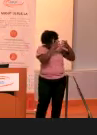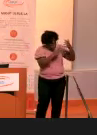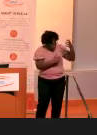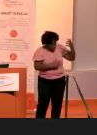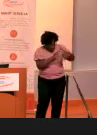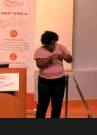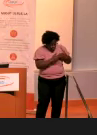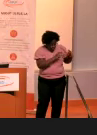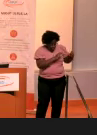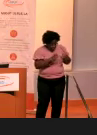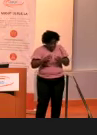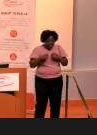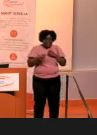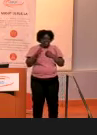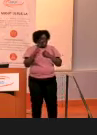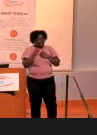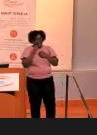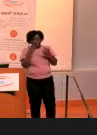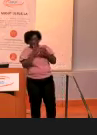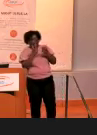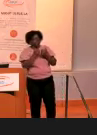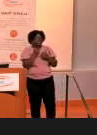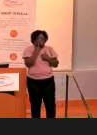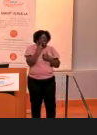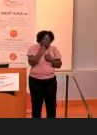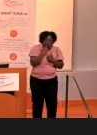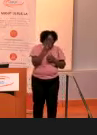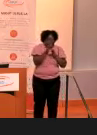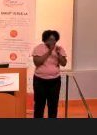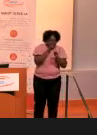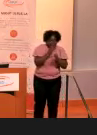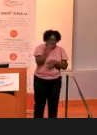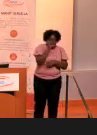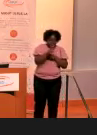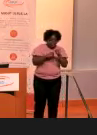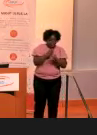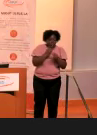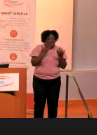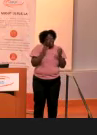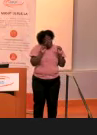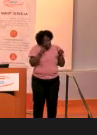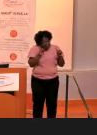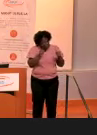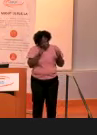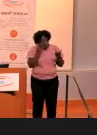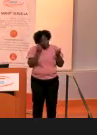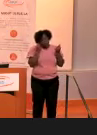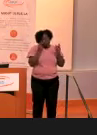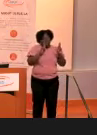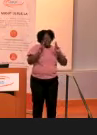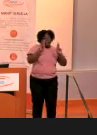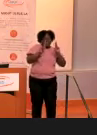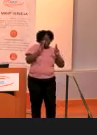recently described the past 5-6 years. So I think it's possible. I think many people would